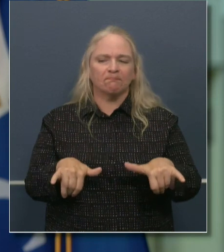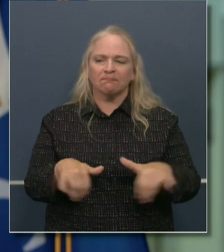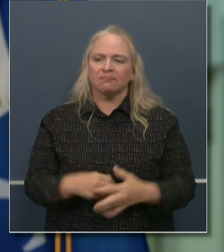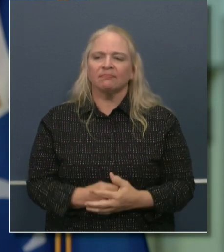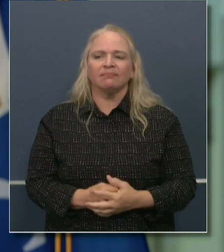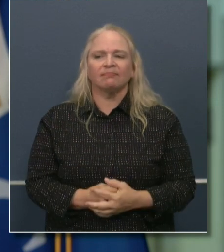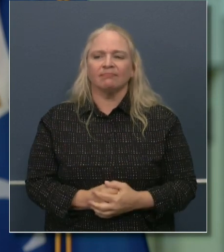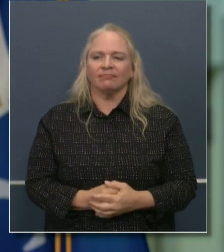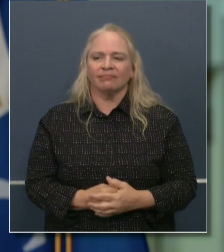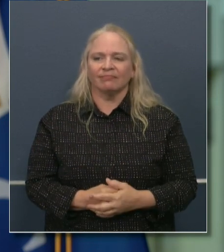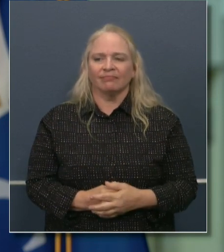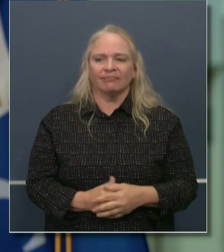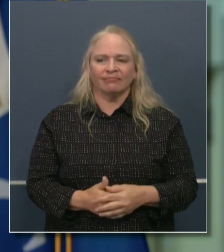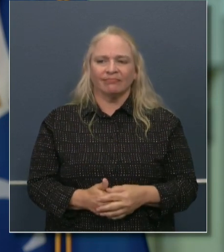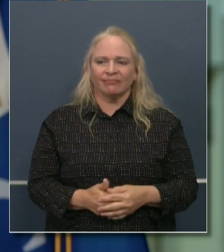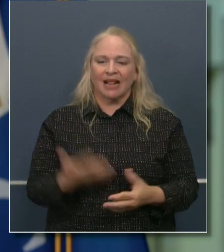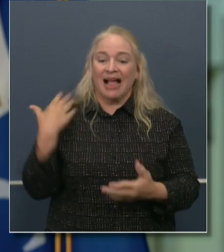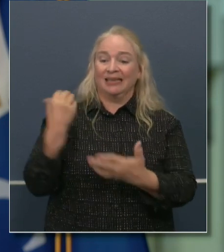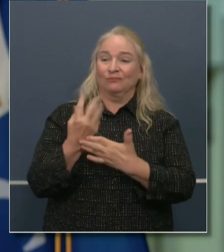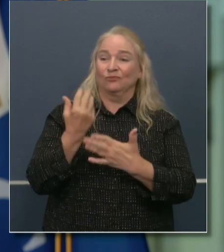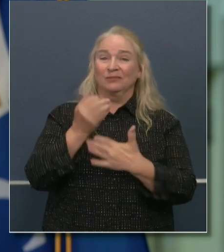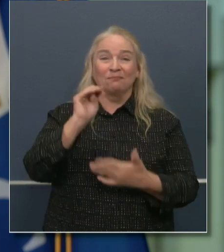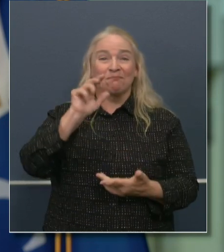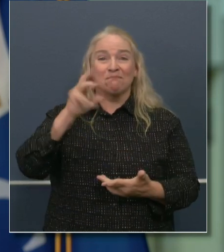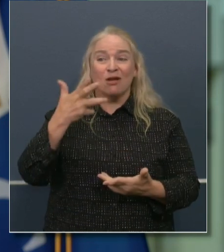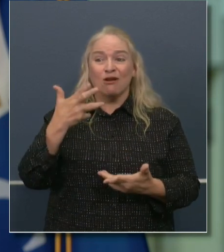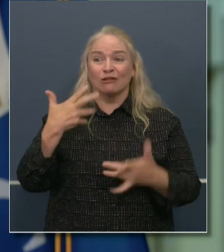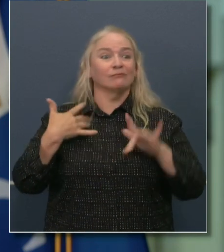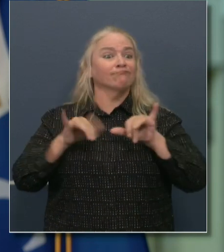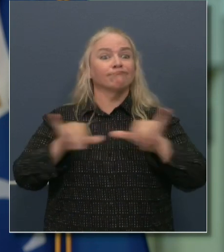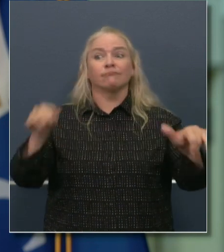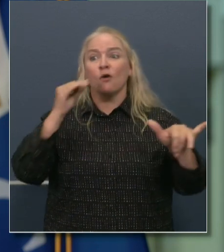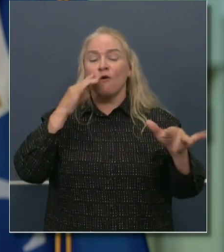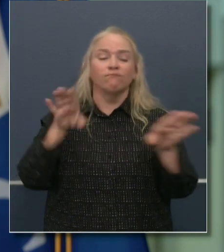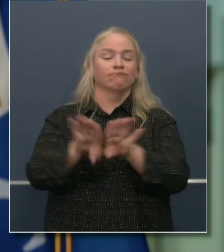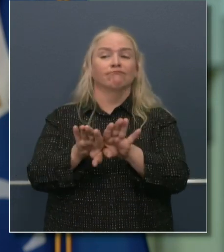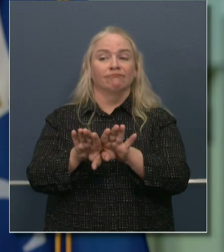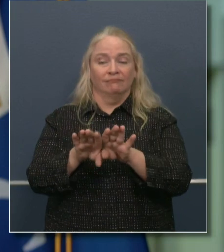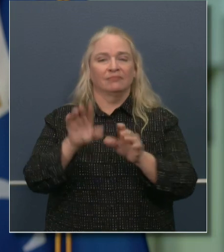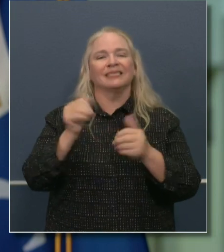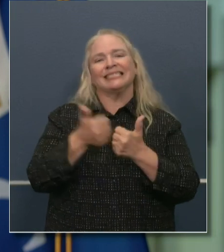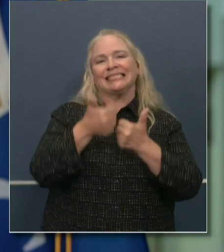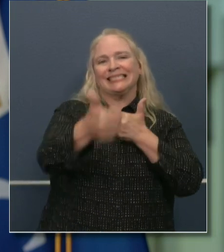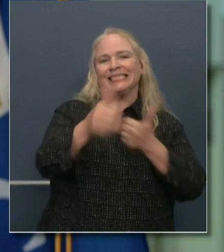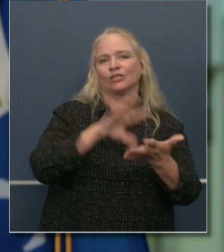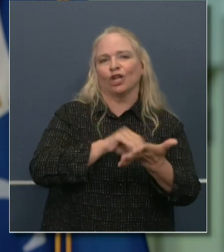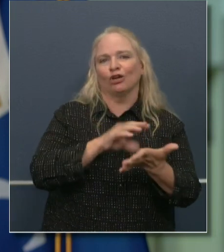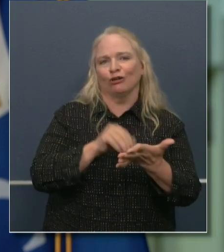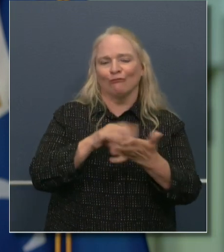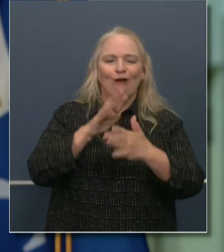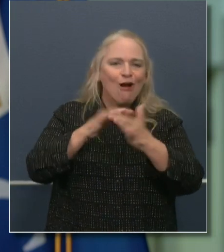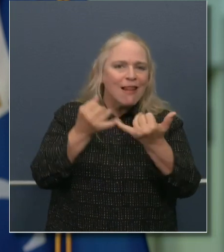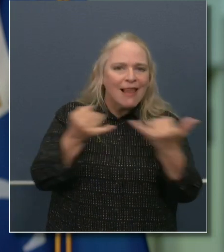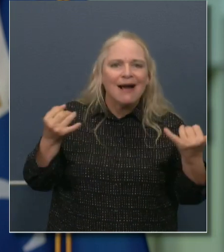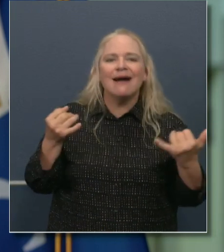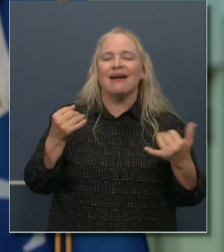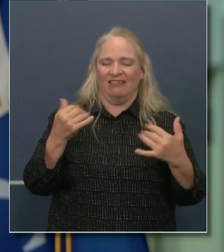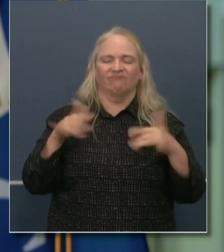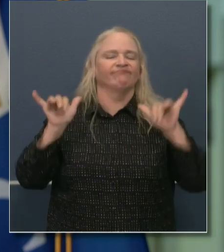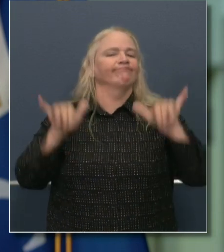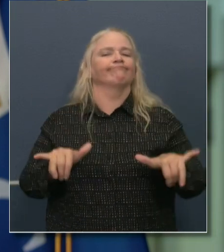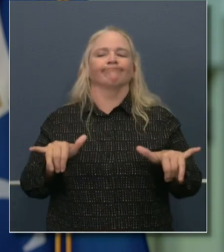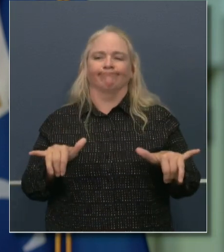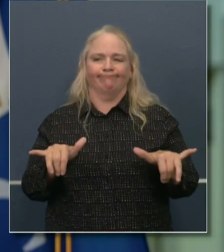that is by utilizing distance learning until we deal with the background rate of